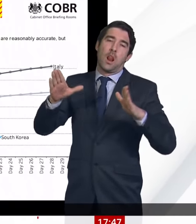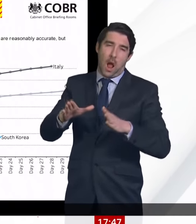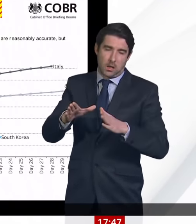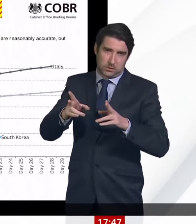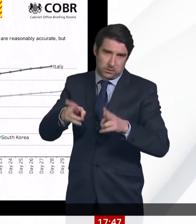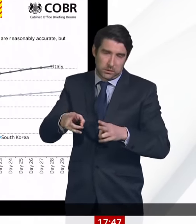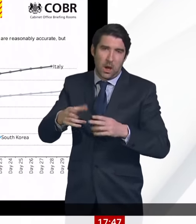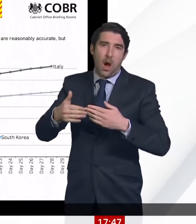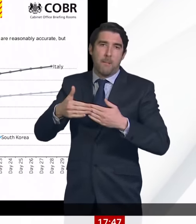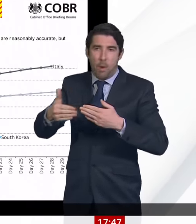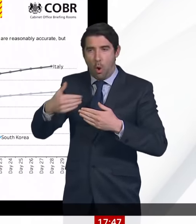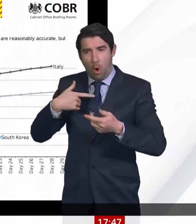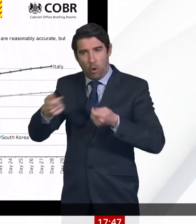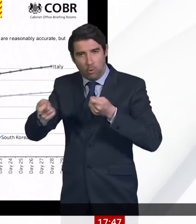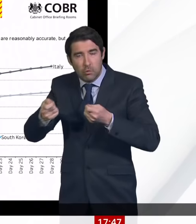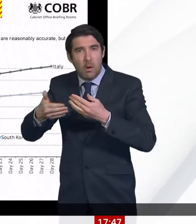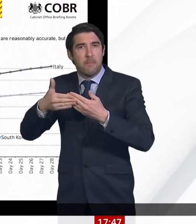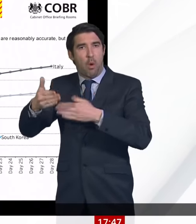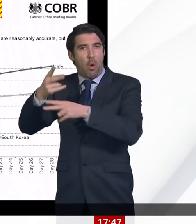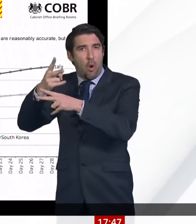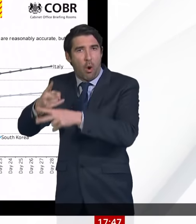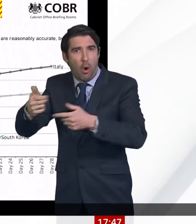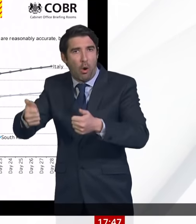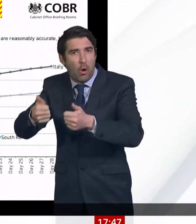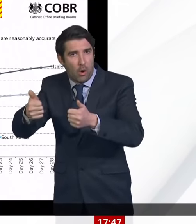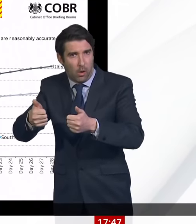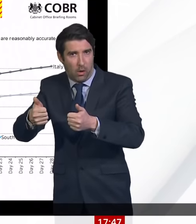impact into a reduction in deaths.